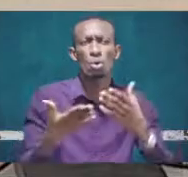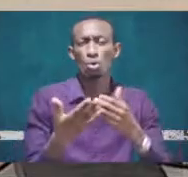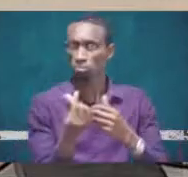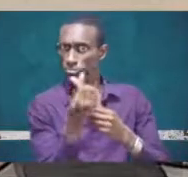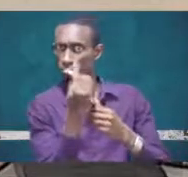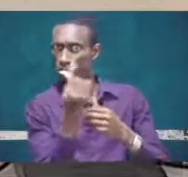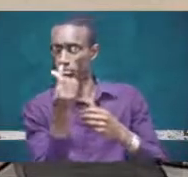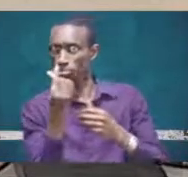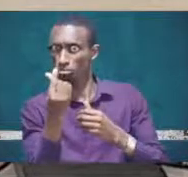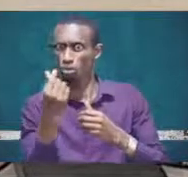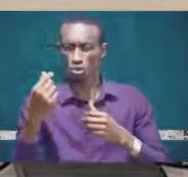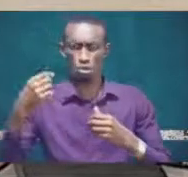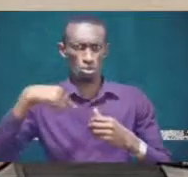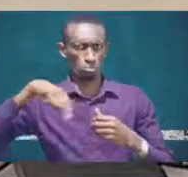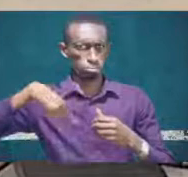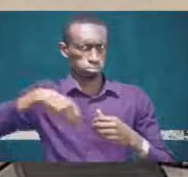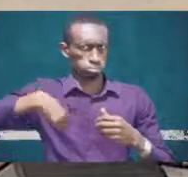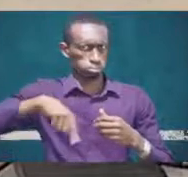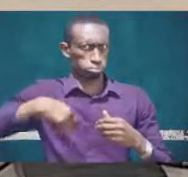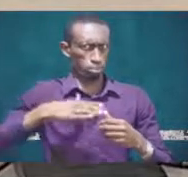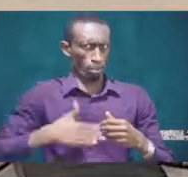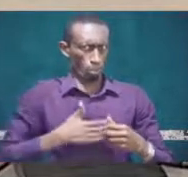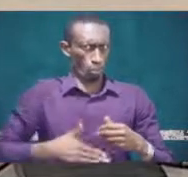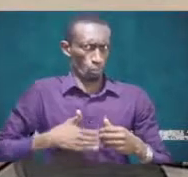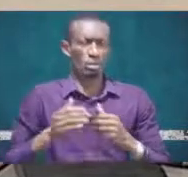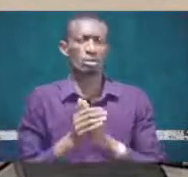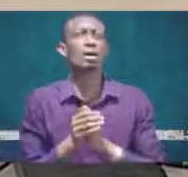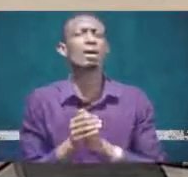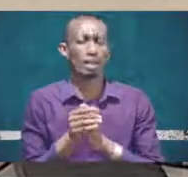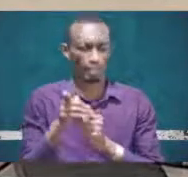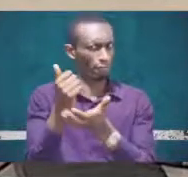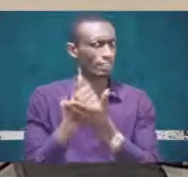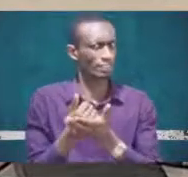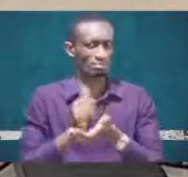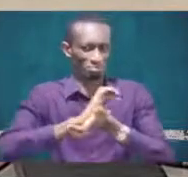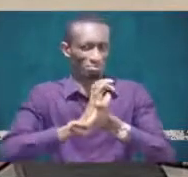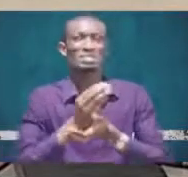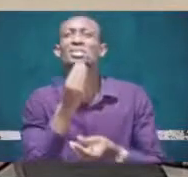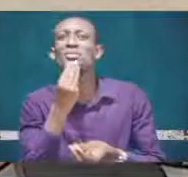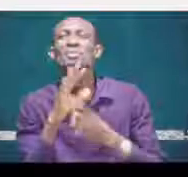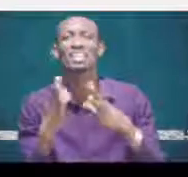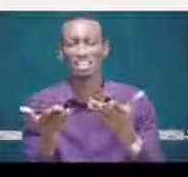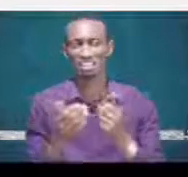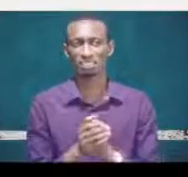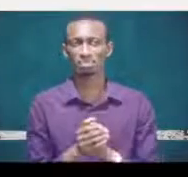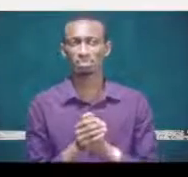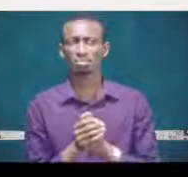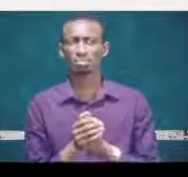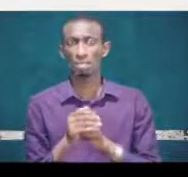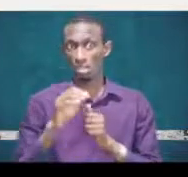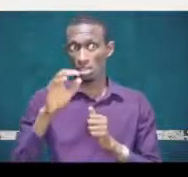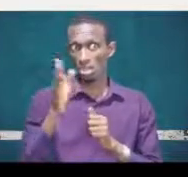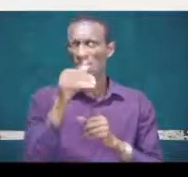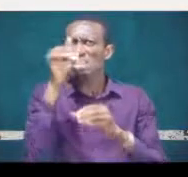of digestive system. Some columnar cells have finger-like projections which we